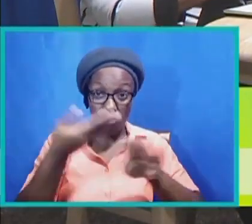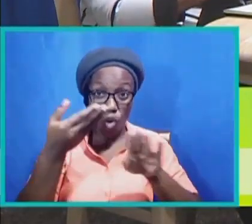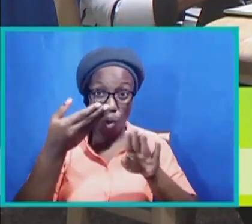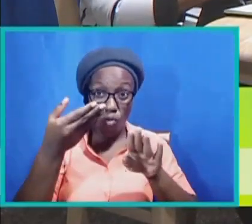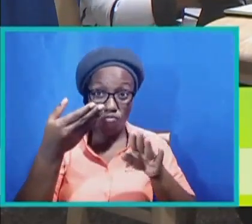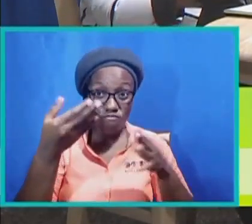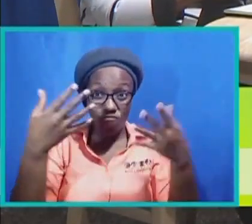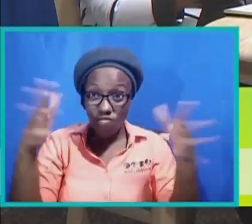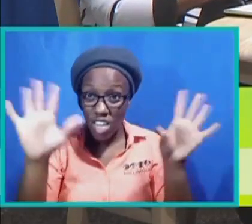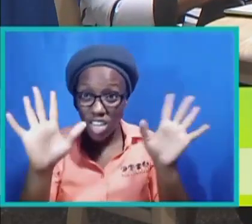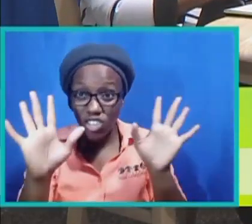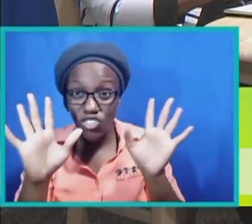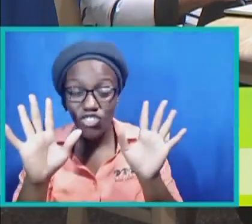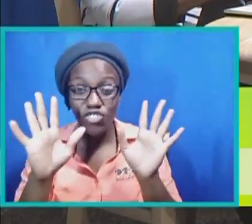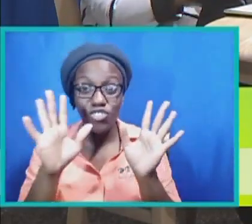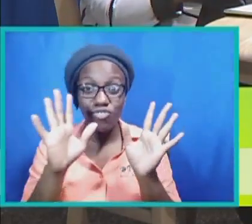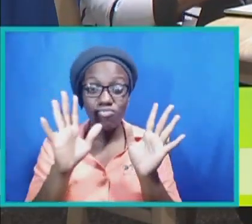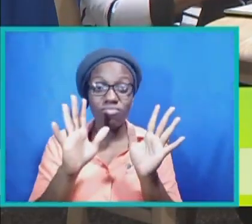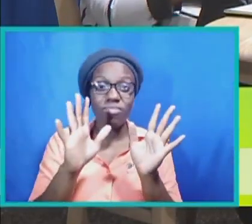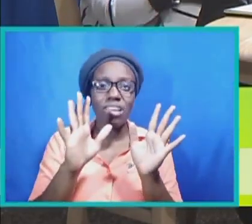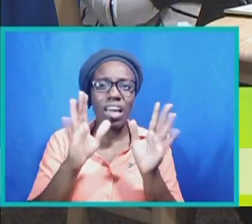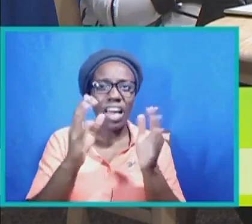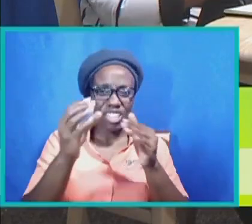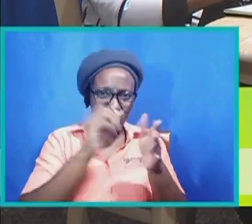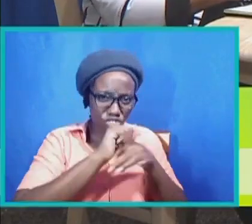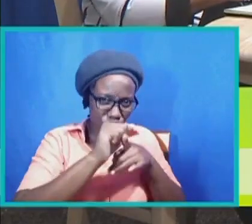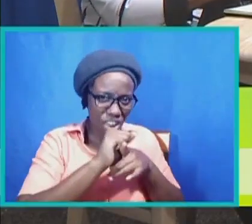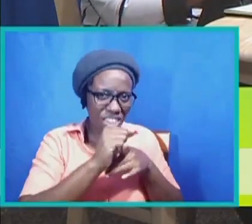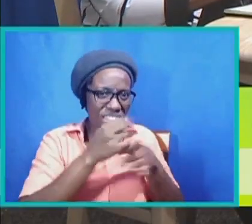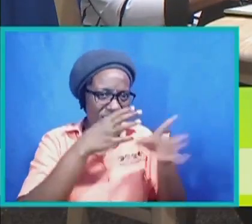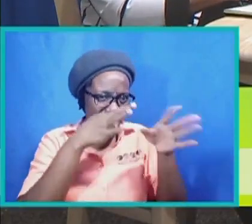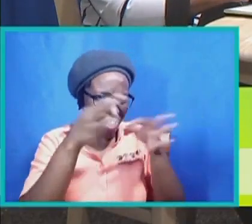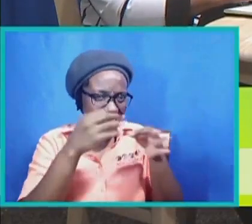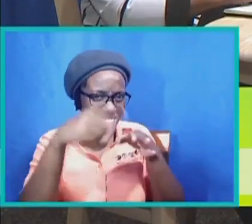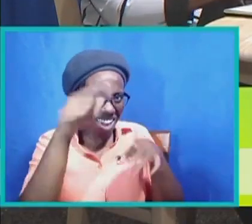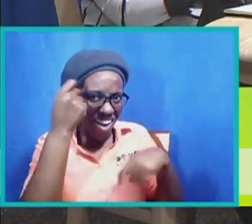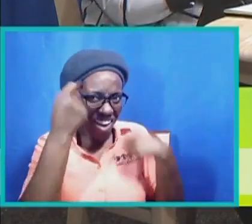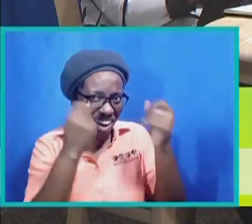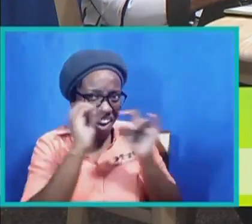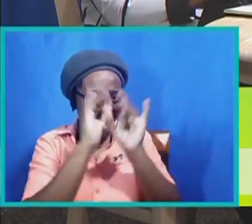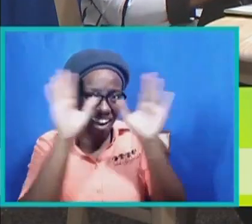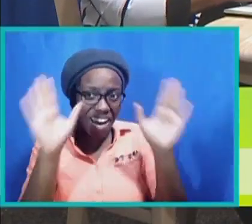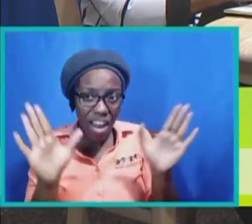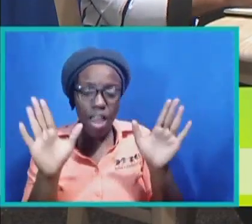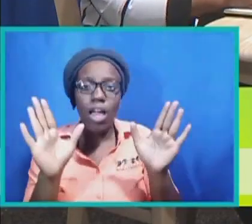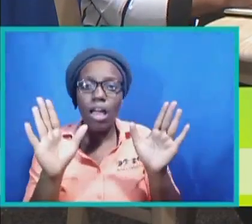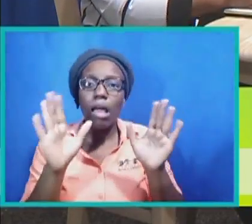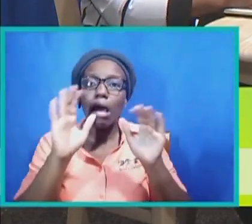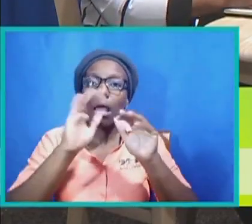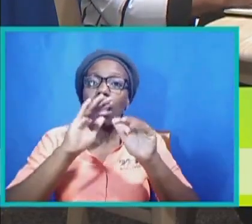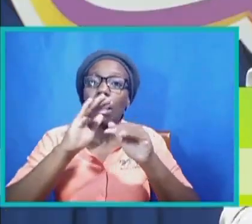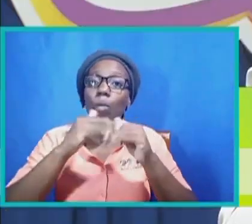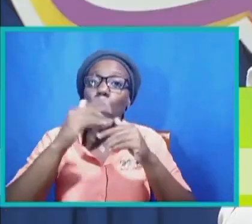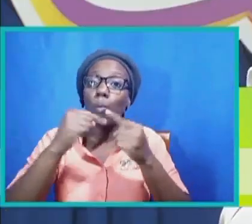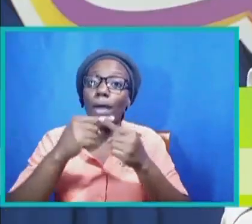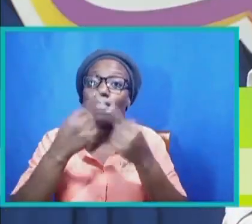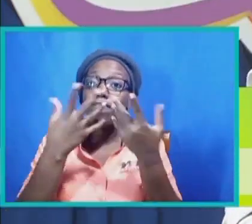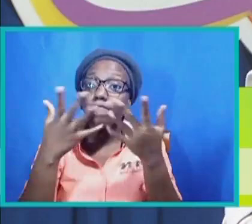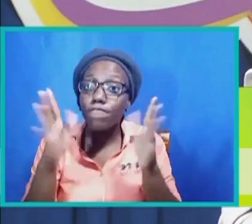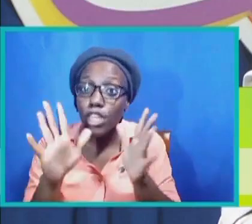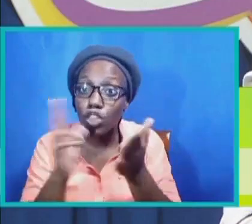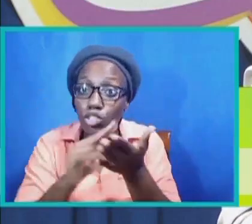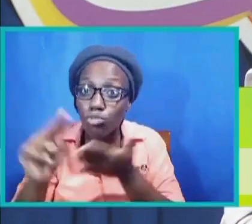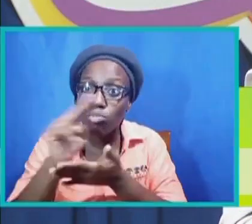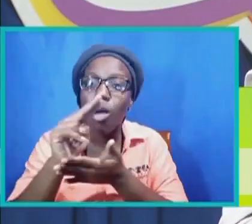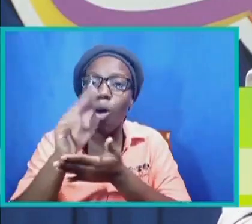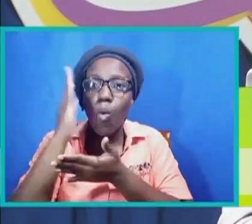ramp up capacity in the teaching corps, and so we're going directly to the curriculum for how we prepare teachers, to